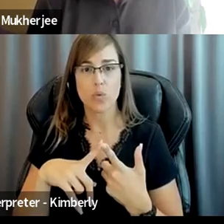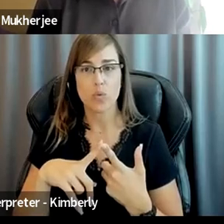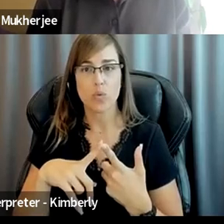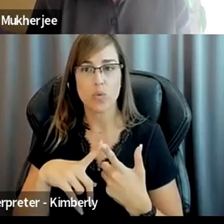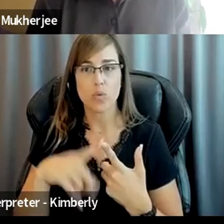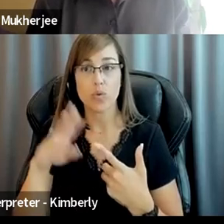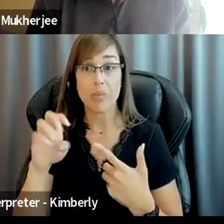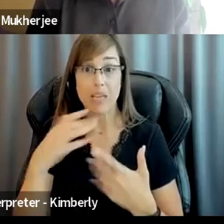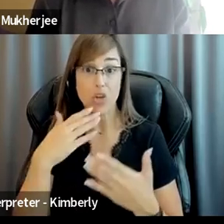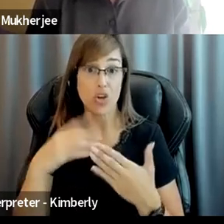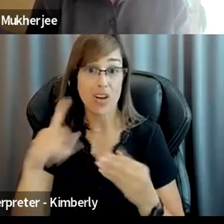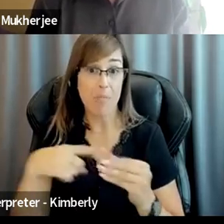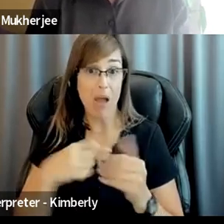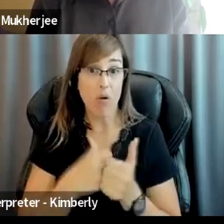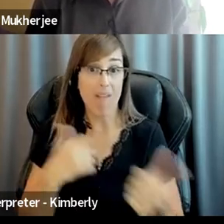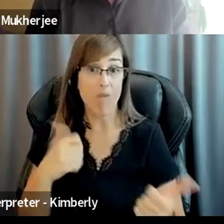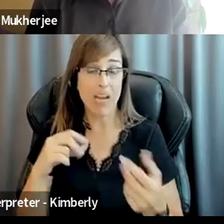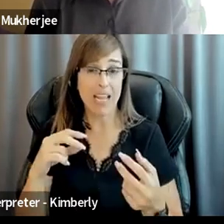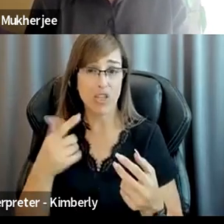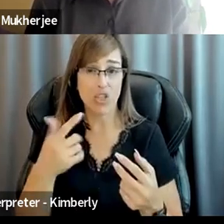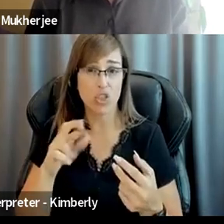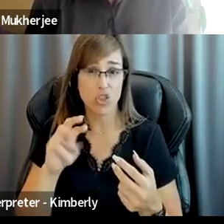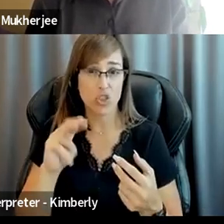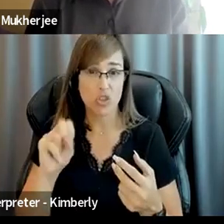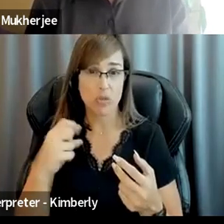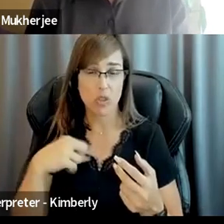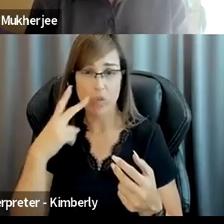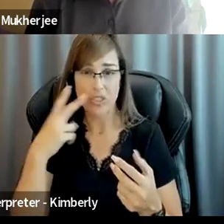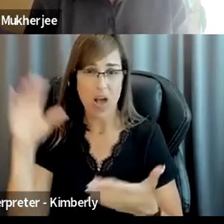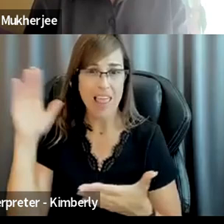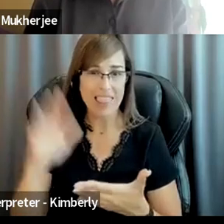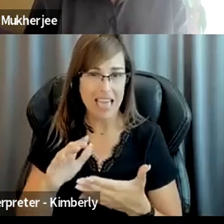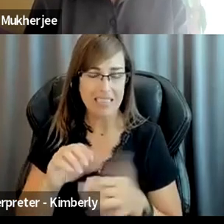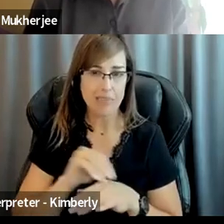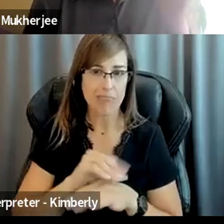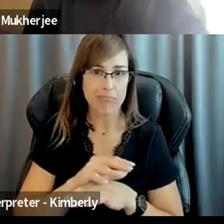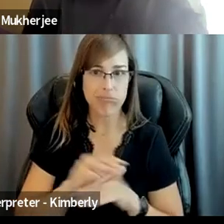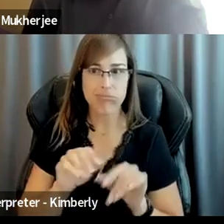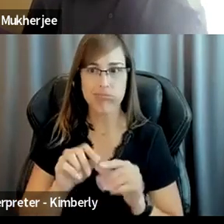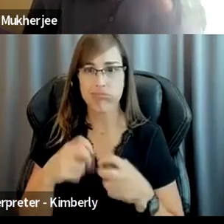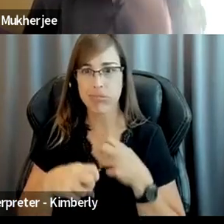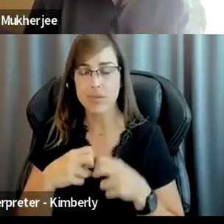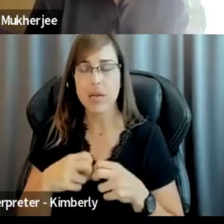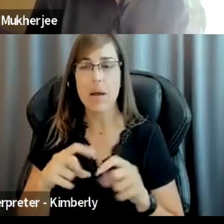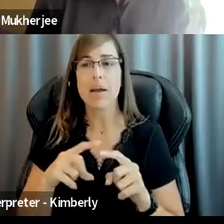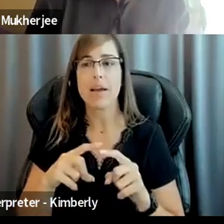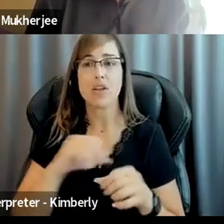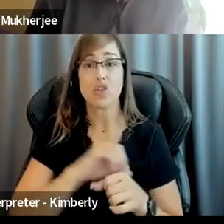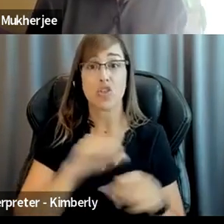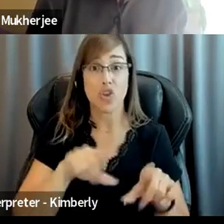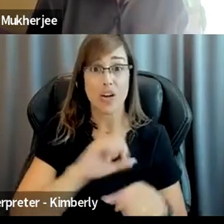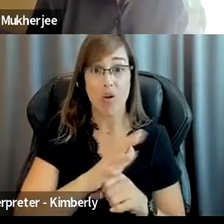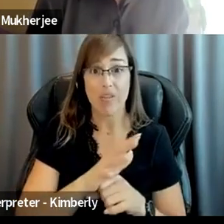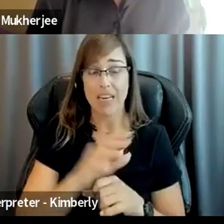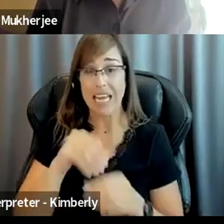socialized to be pretty good about avoiding germs. So we saw less exacerbations during COVID, in part for medicine, but also because people could